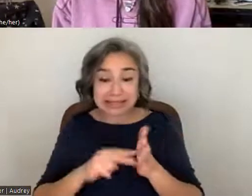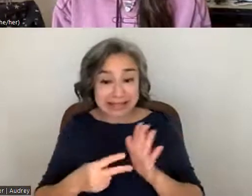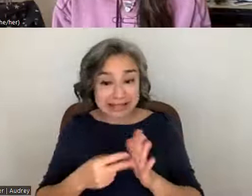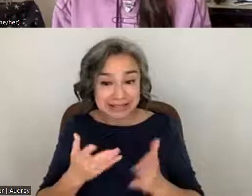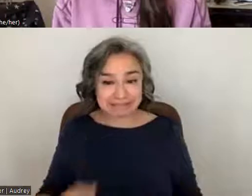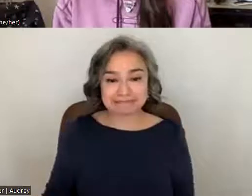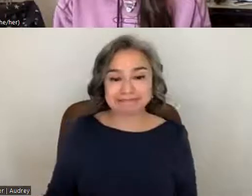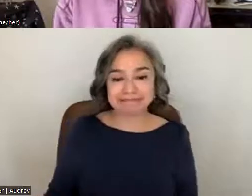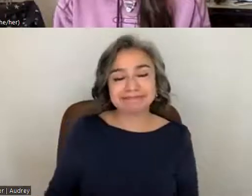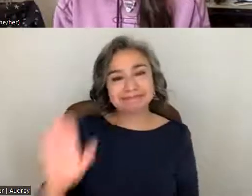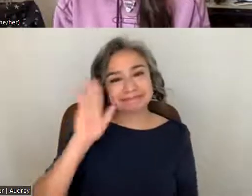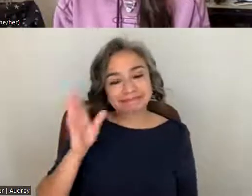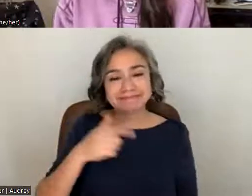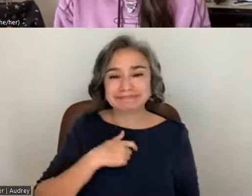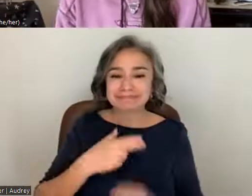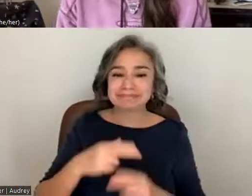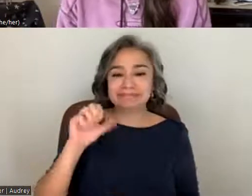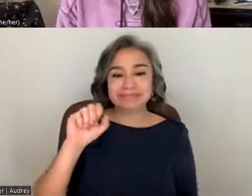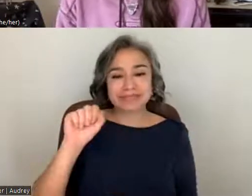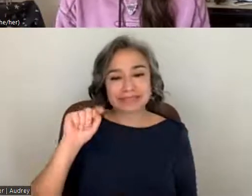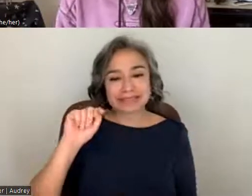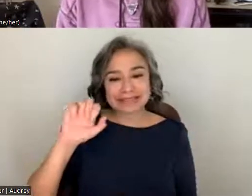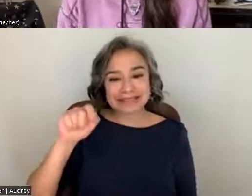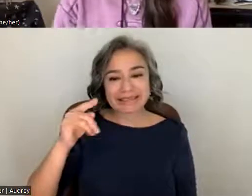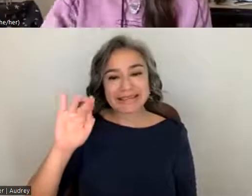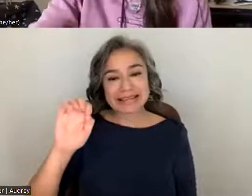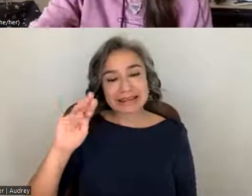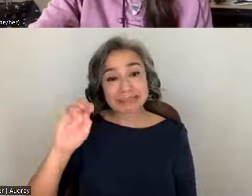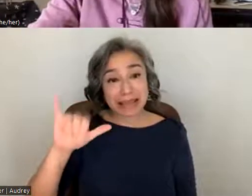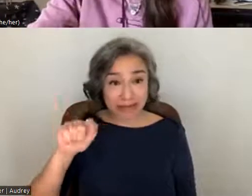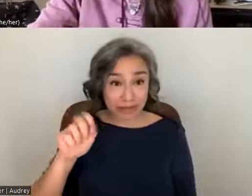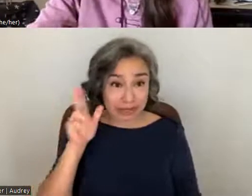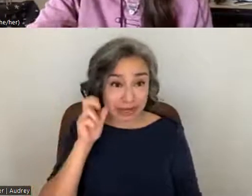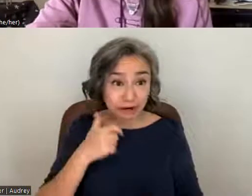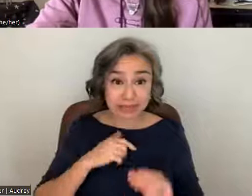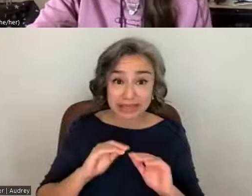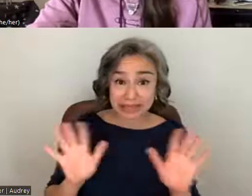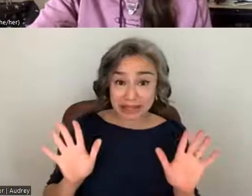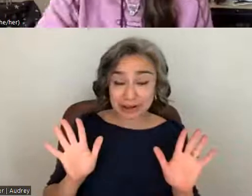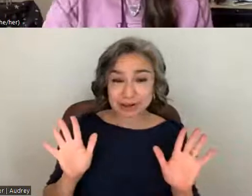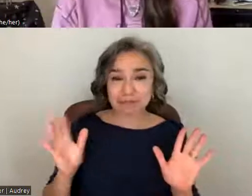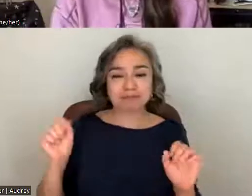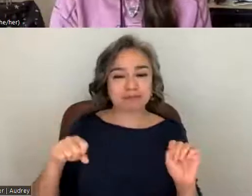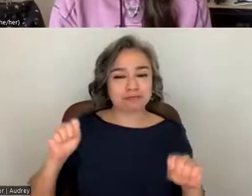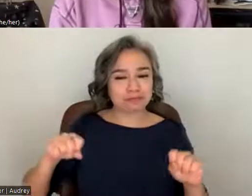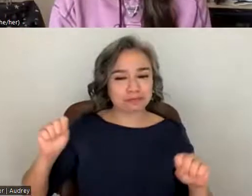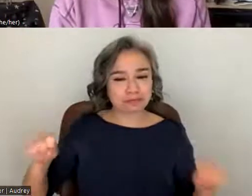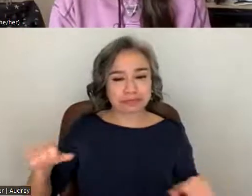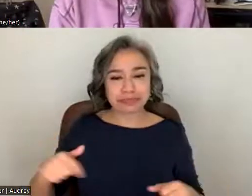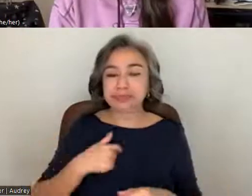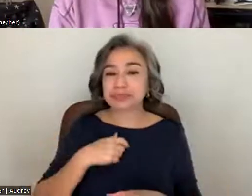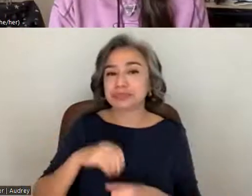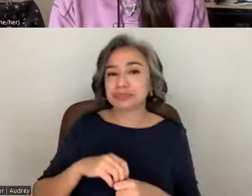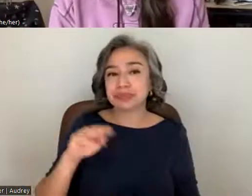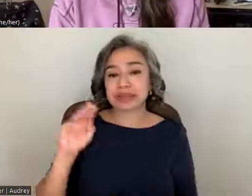Yes, my name is Stephanie May, and I'm hoping that everyone can hear me. I am here in Metro Atlanta,